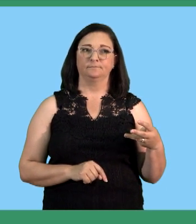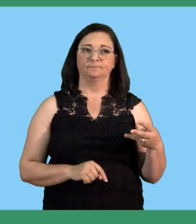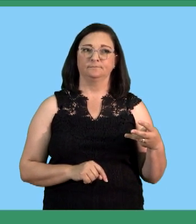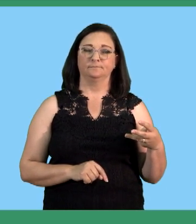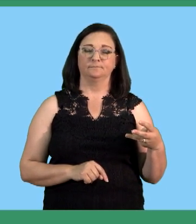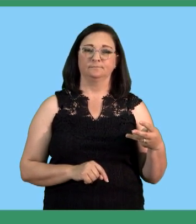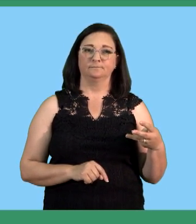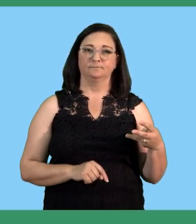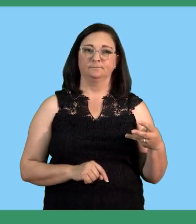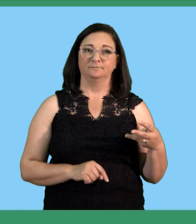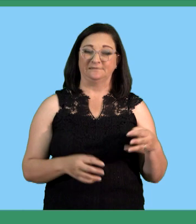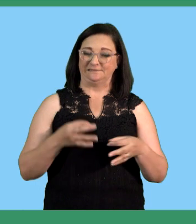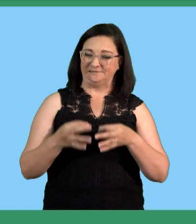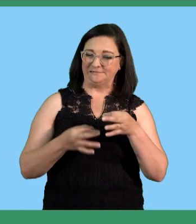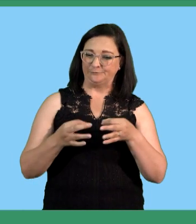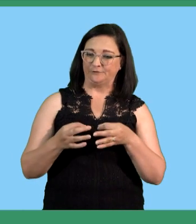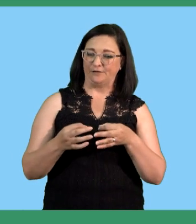to her new